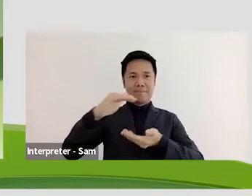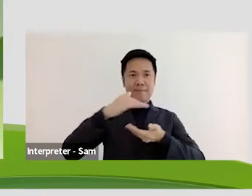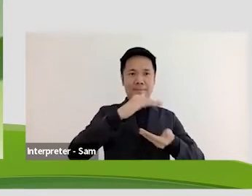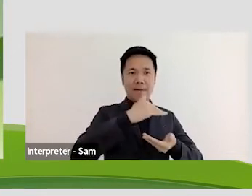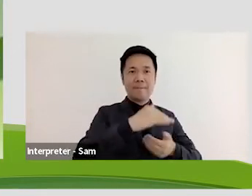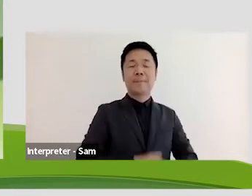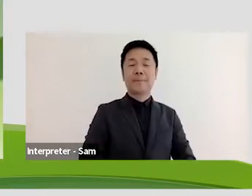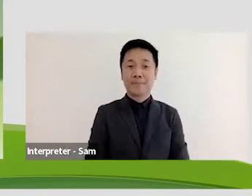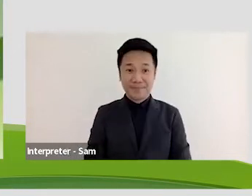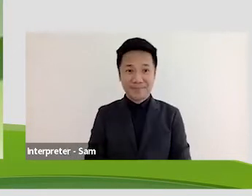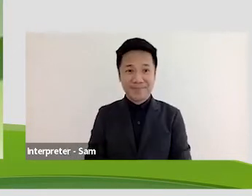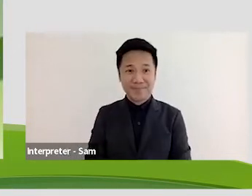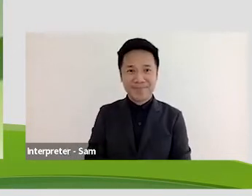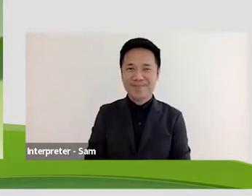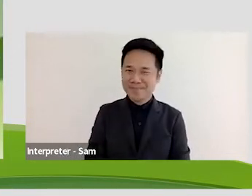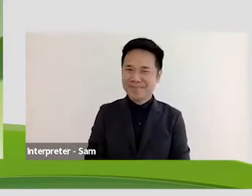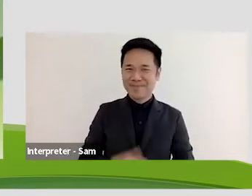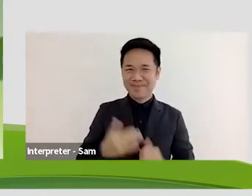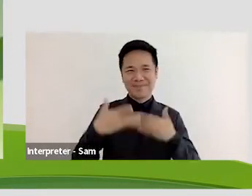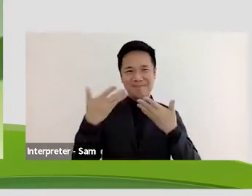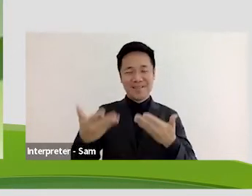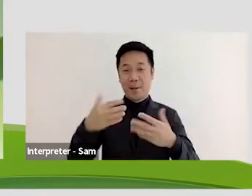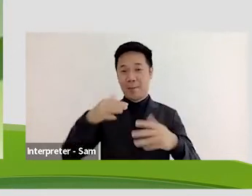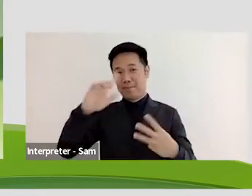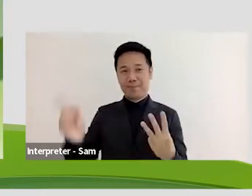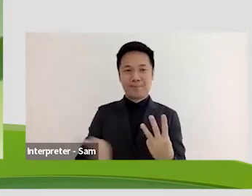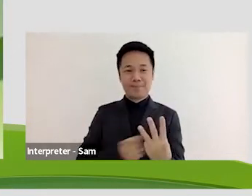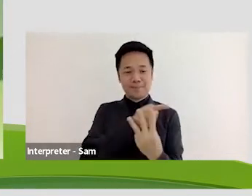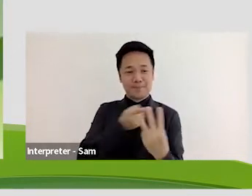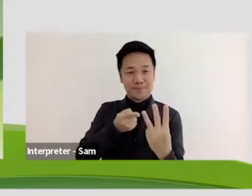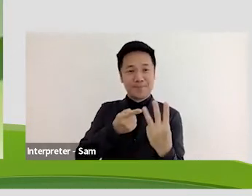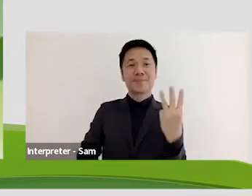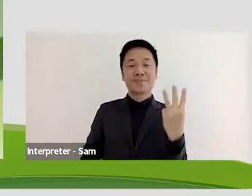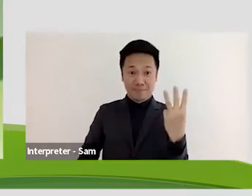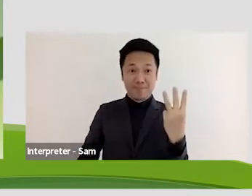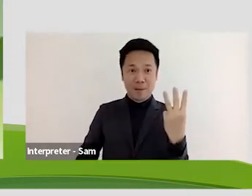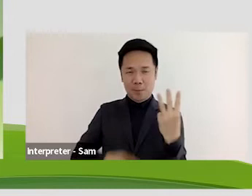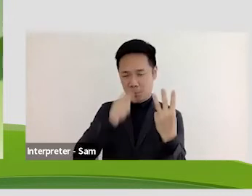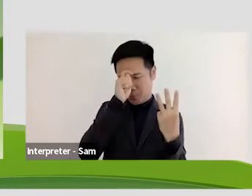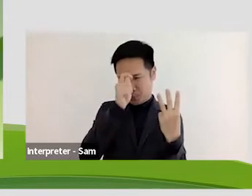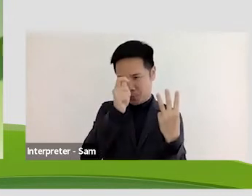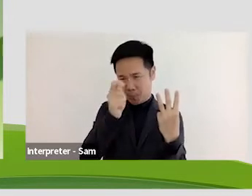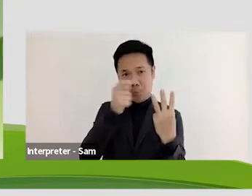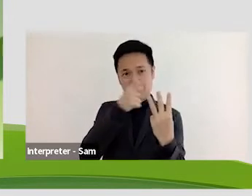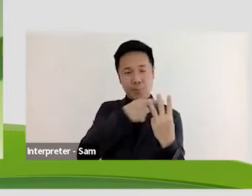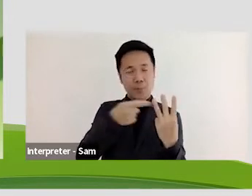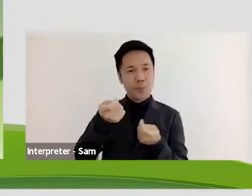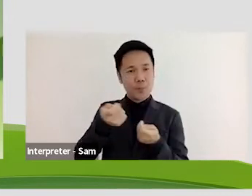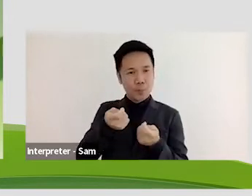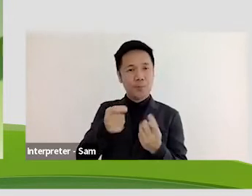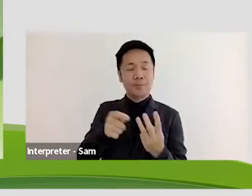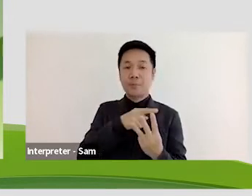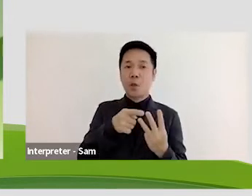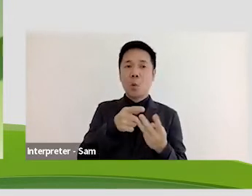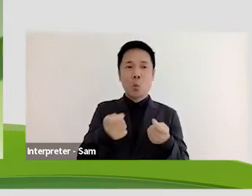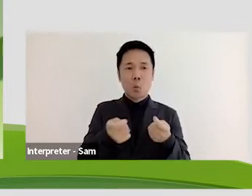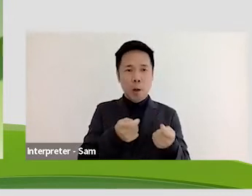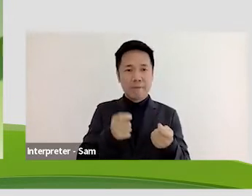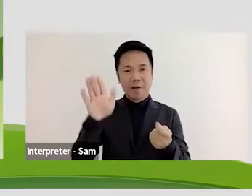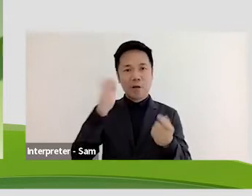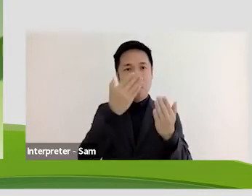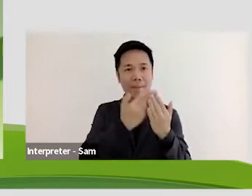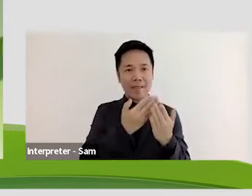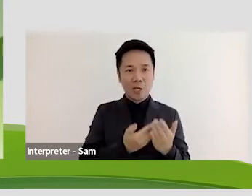all, I want to invite our 3 distinguished moderators of the panels to share their session's